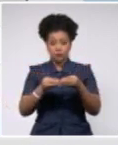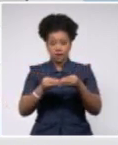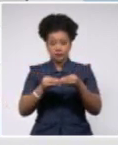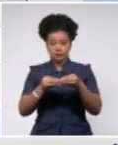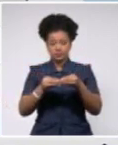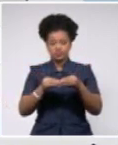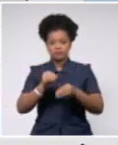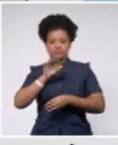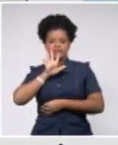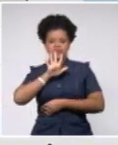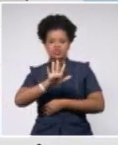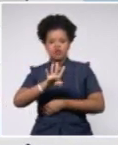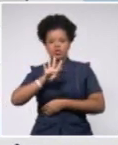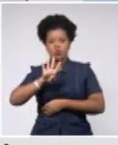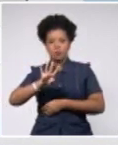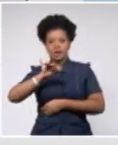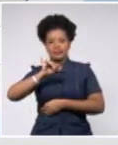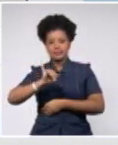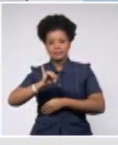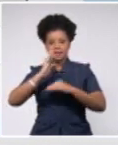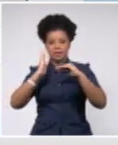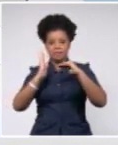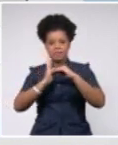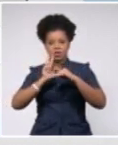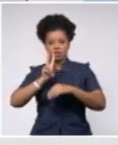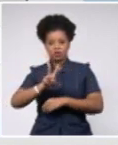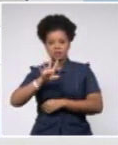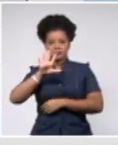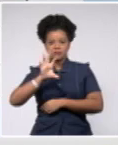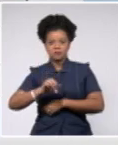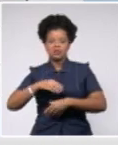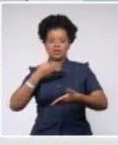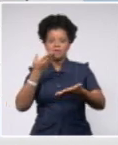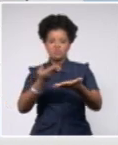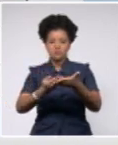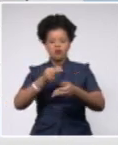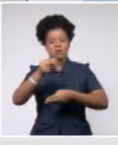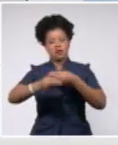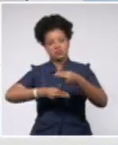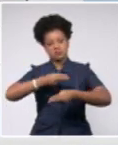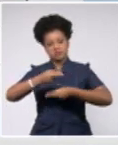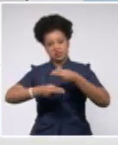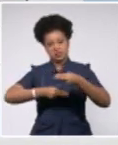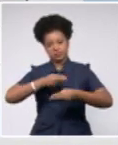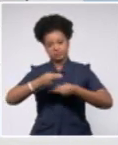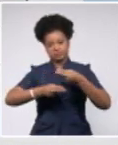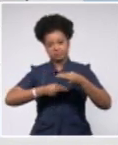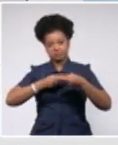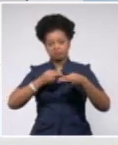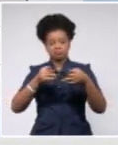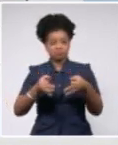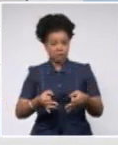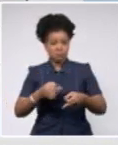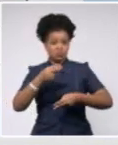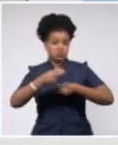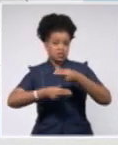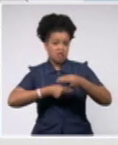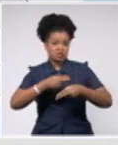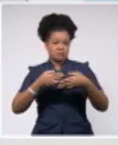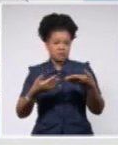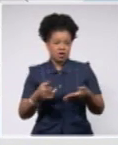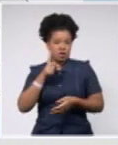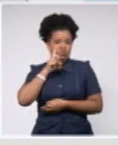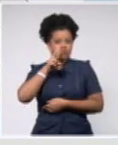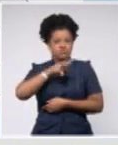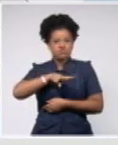the virus. This brings the total number of samples processed in the entire country since the